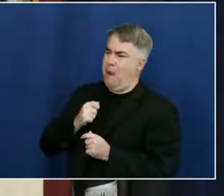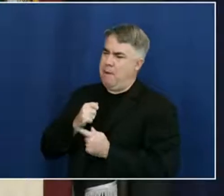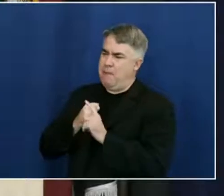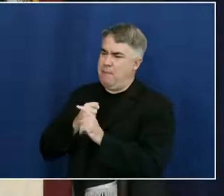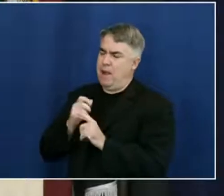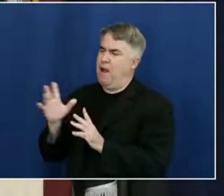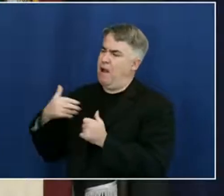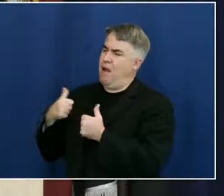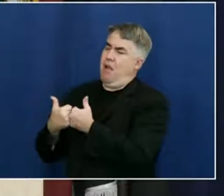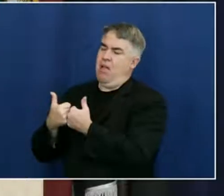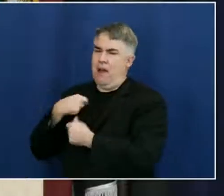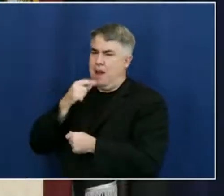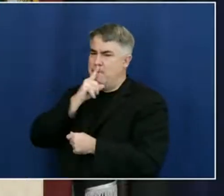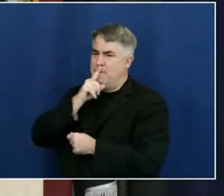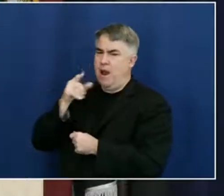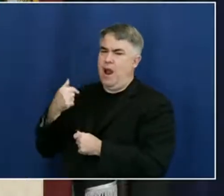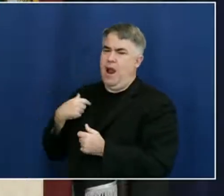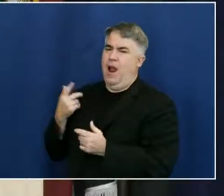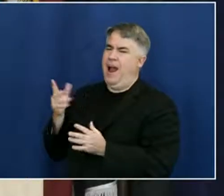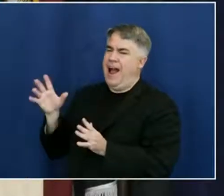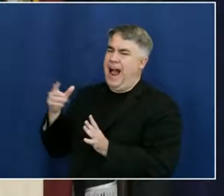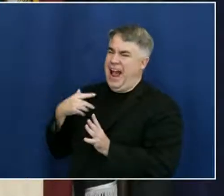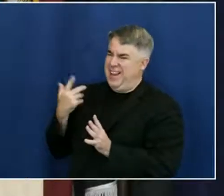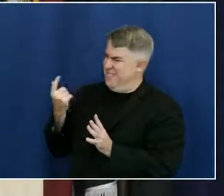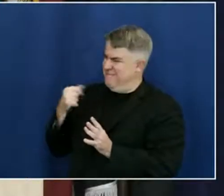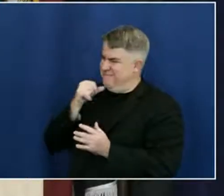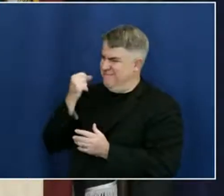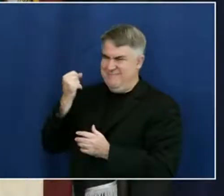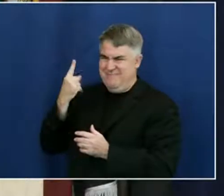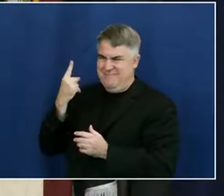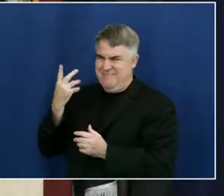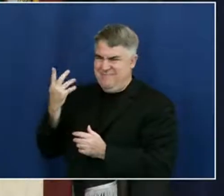And I'm asking you as, person to person to